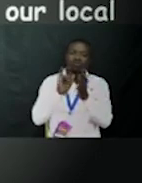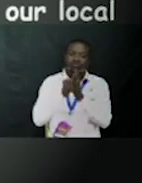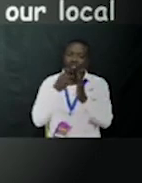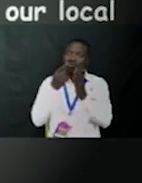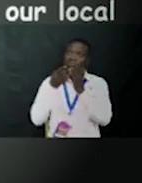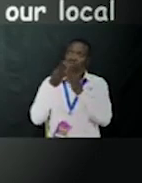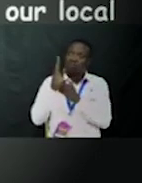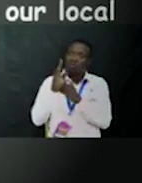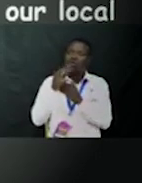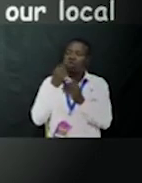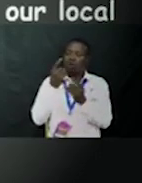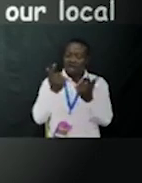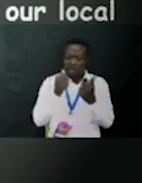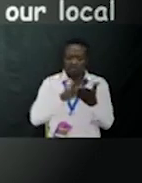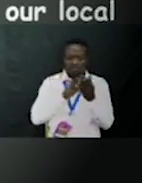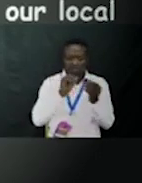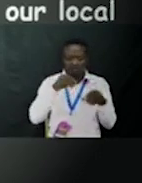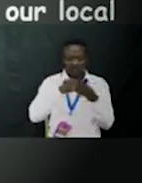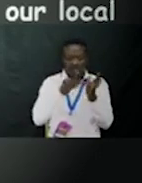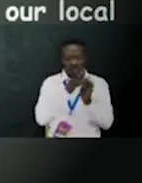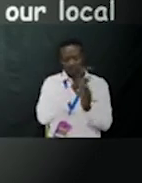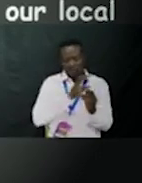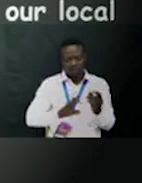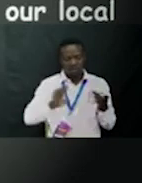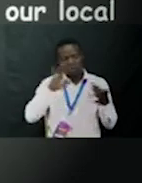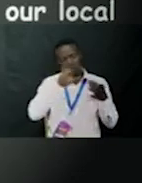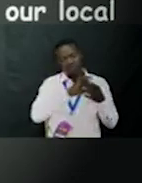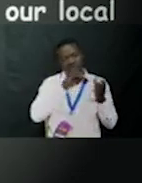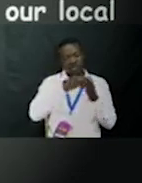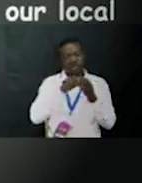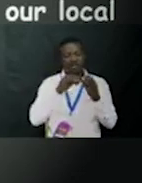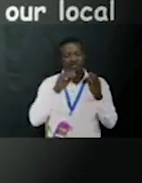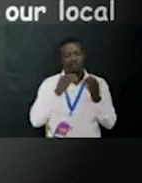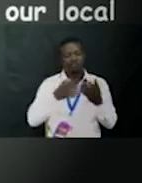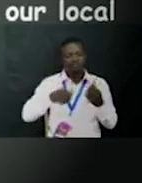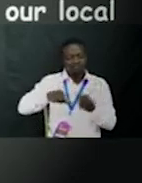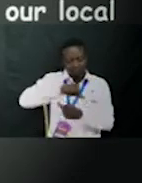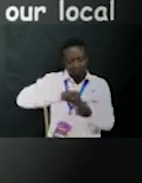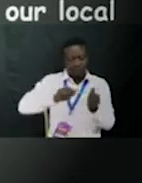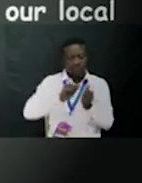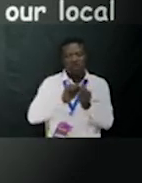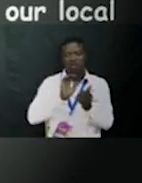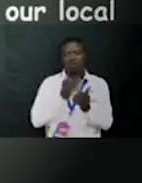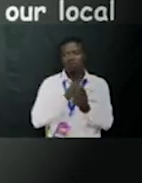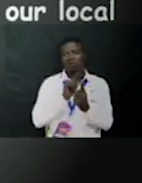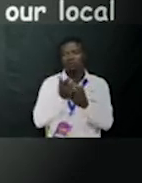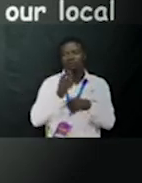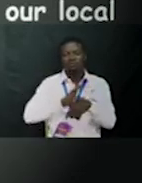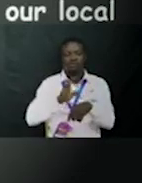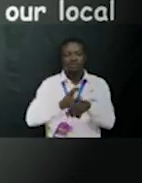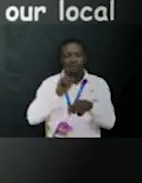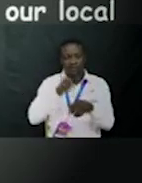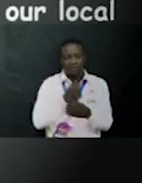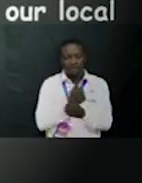those who come to believe in Christ and join us in fellowship in our local church. We have to love